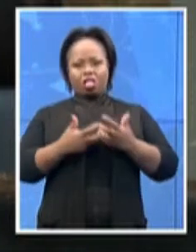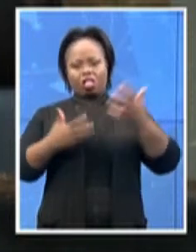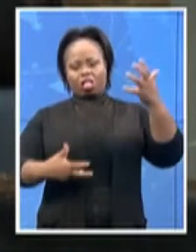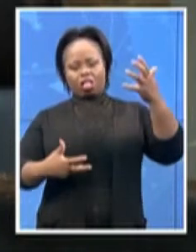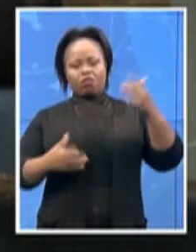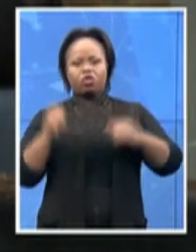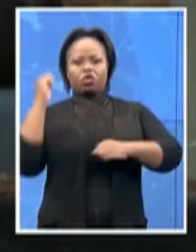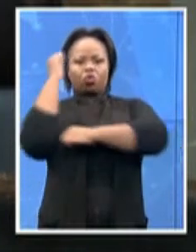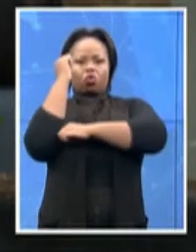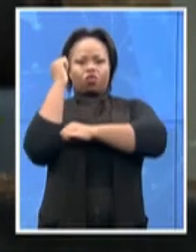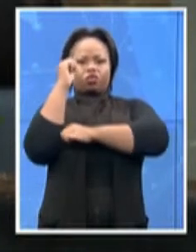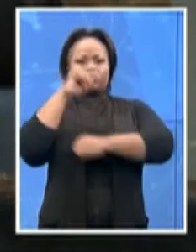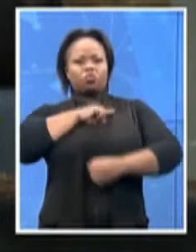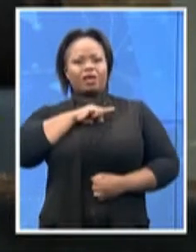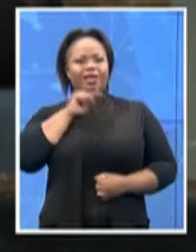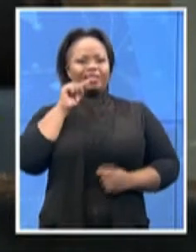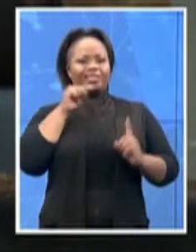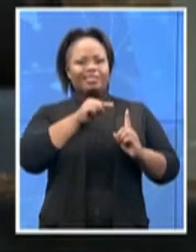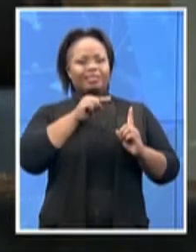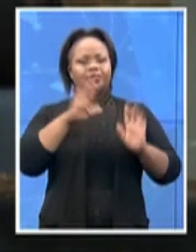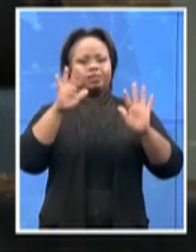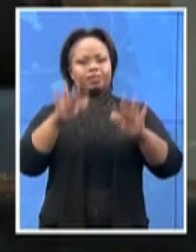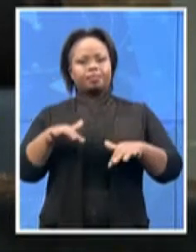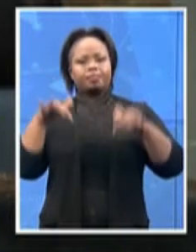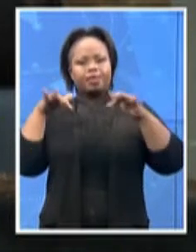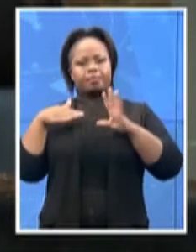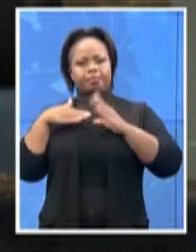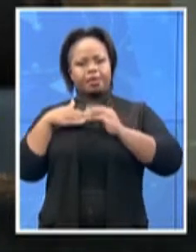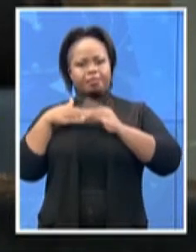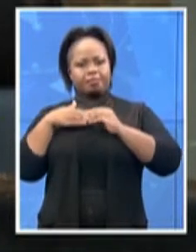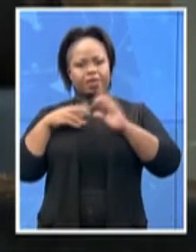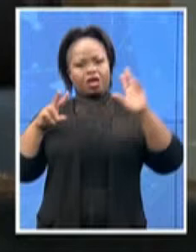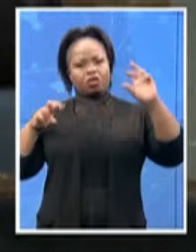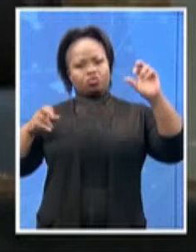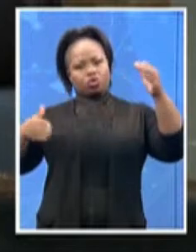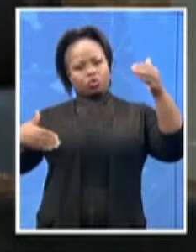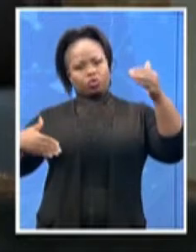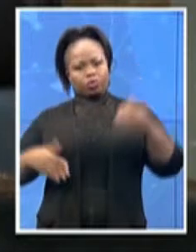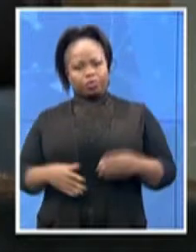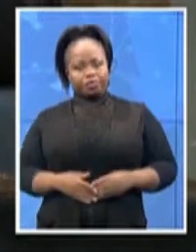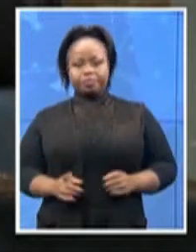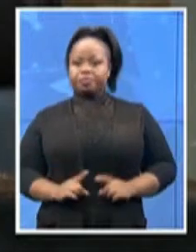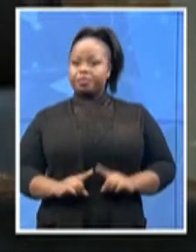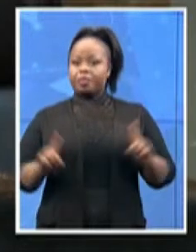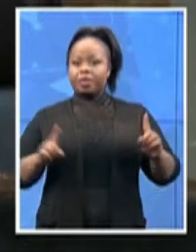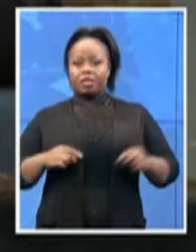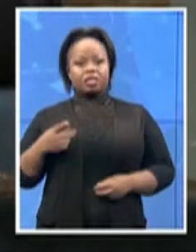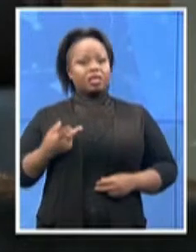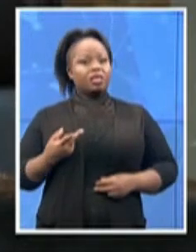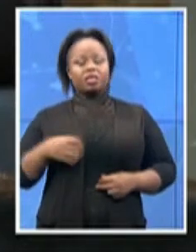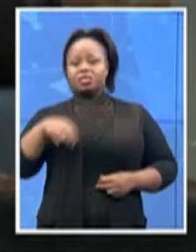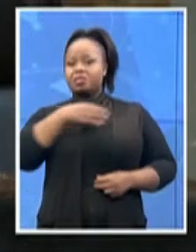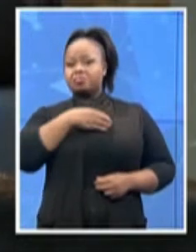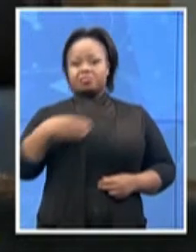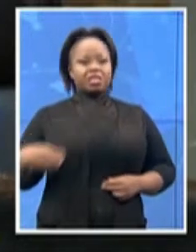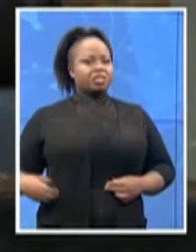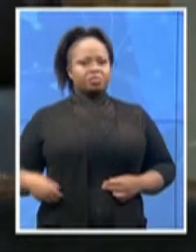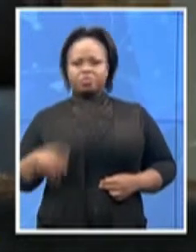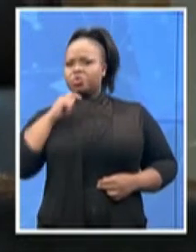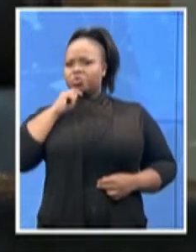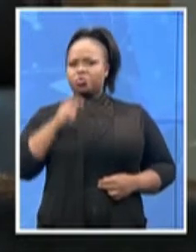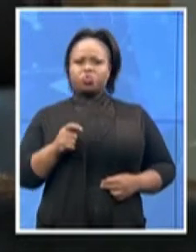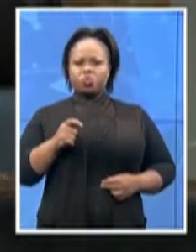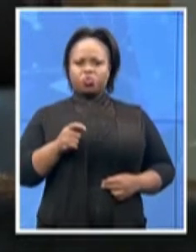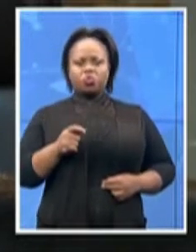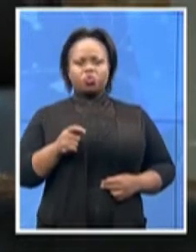quote. But instead of making the finding that the President did not willfully mislead Parliament, the public